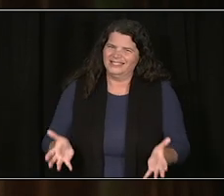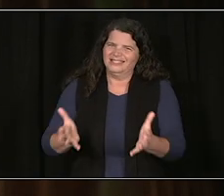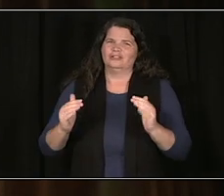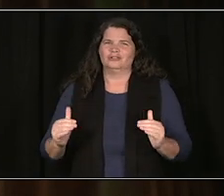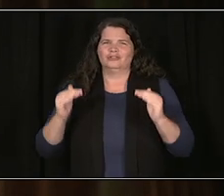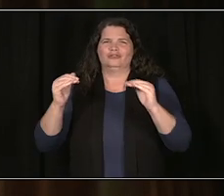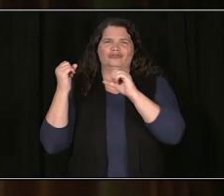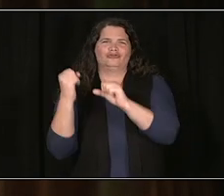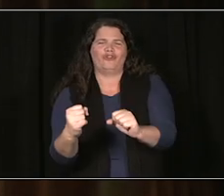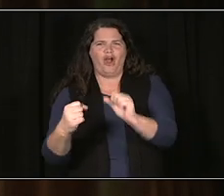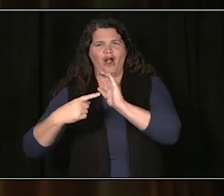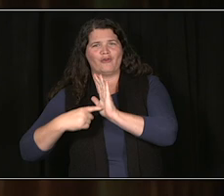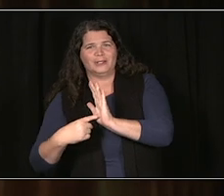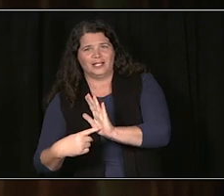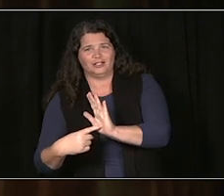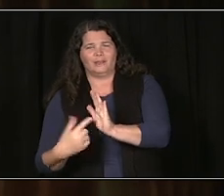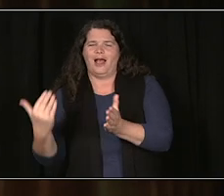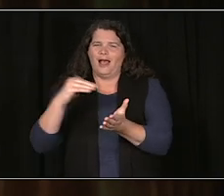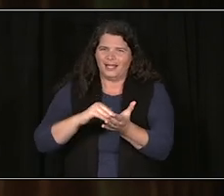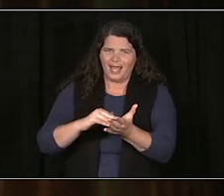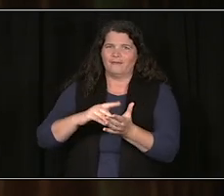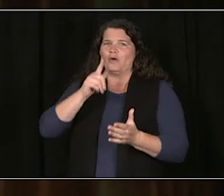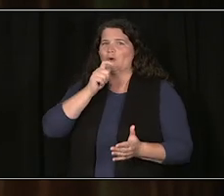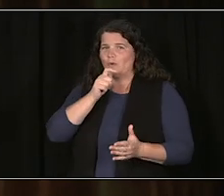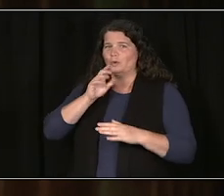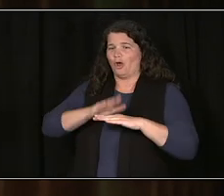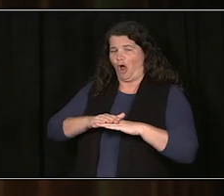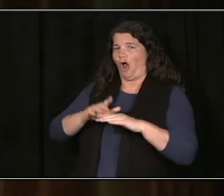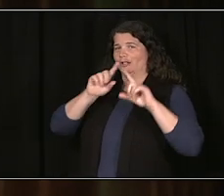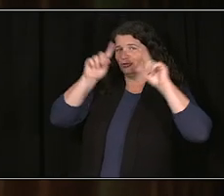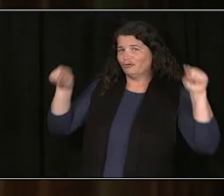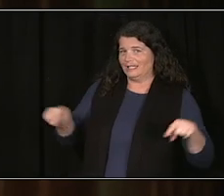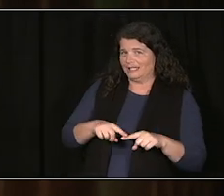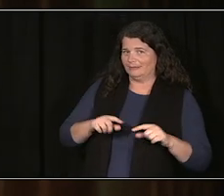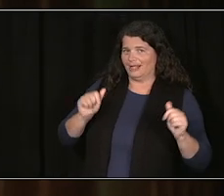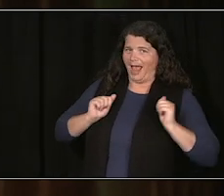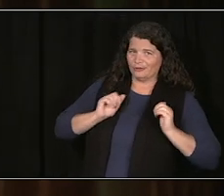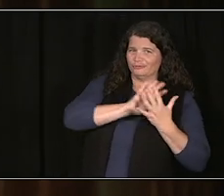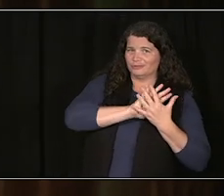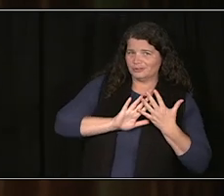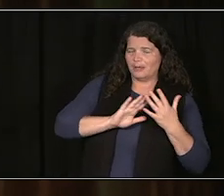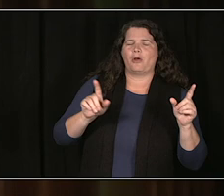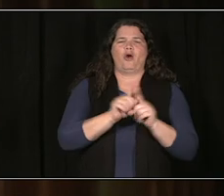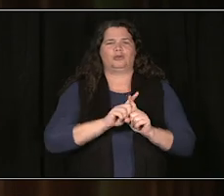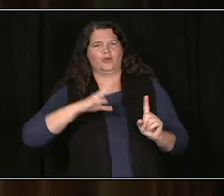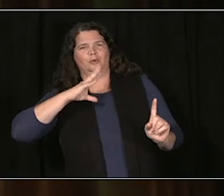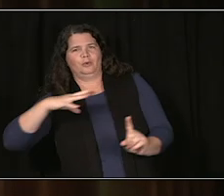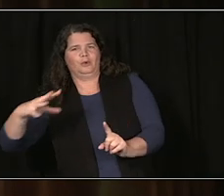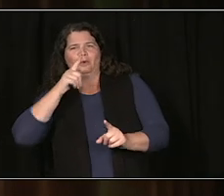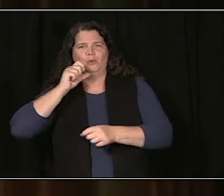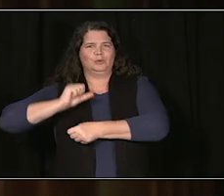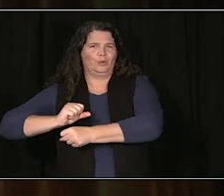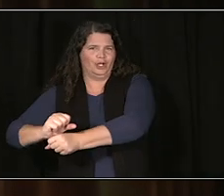representation, both in front of the camera, which we're doing an okay job on, but more importantly, behind the camera and in the